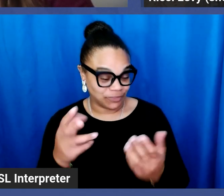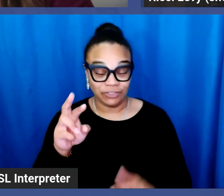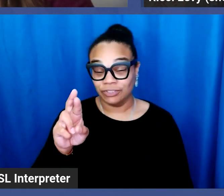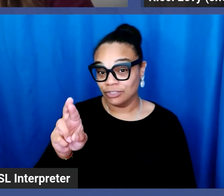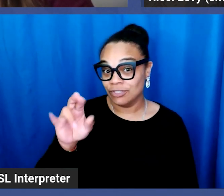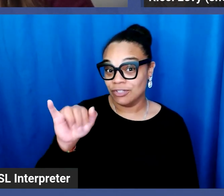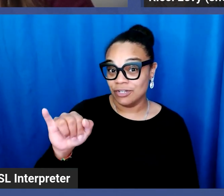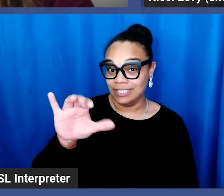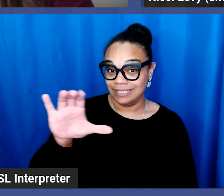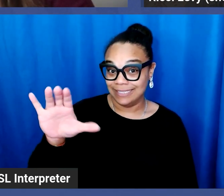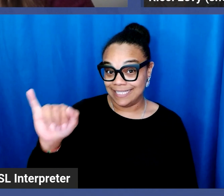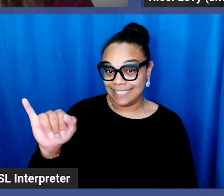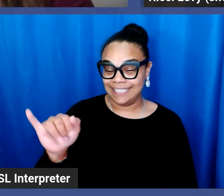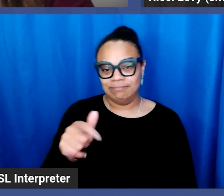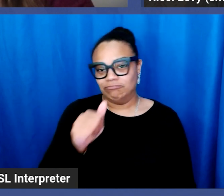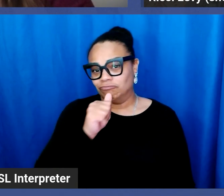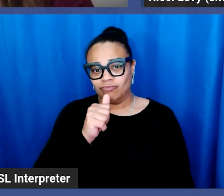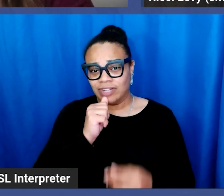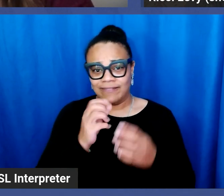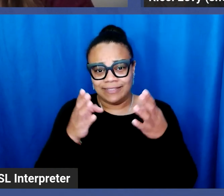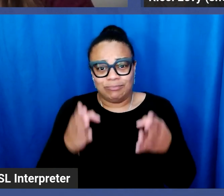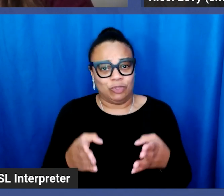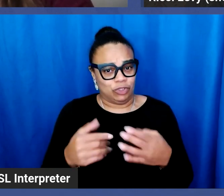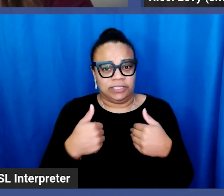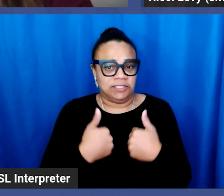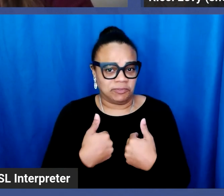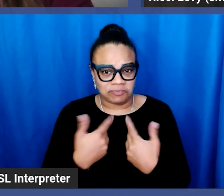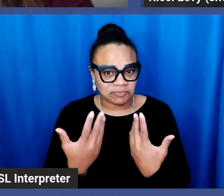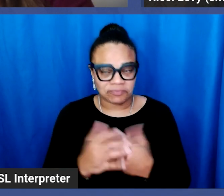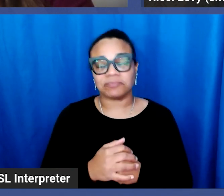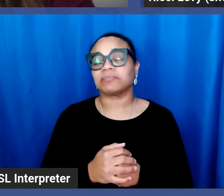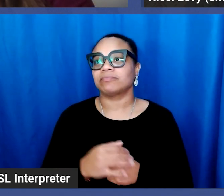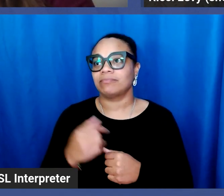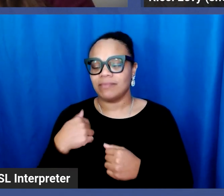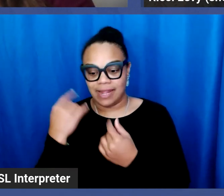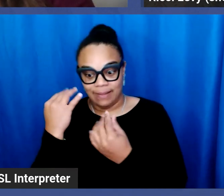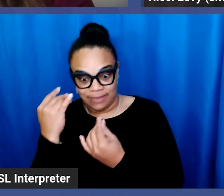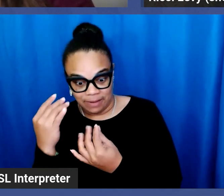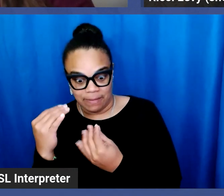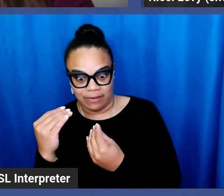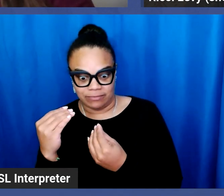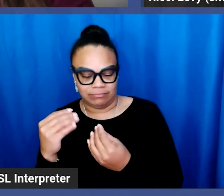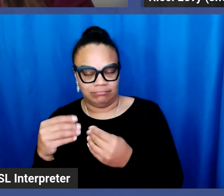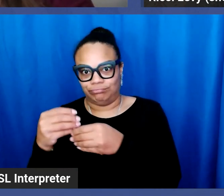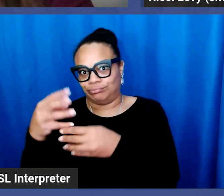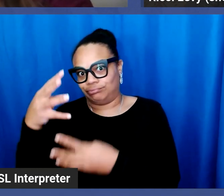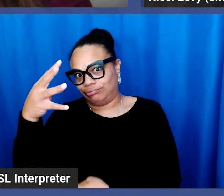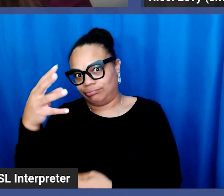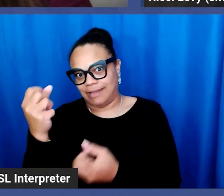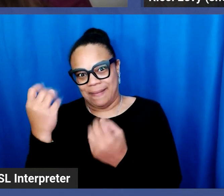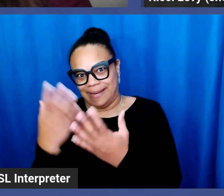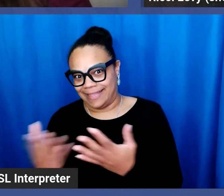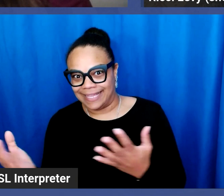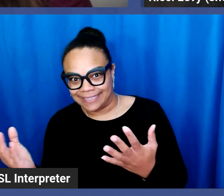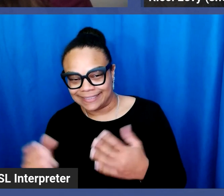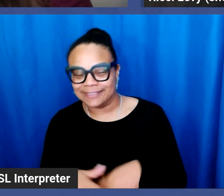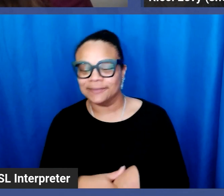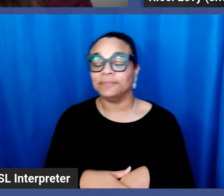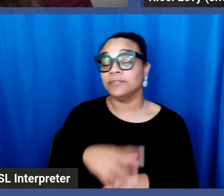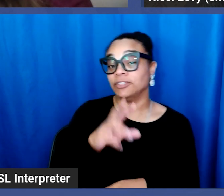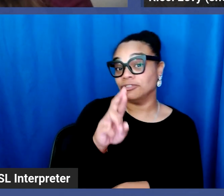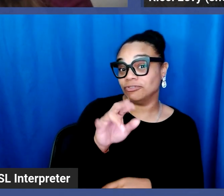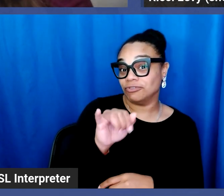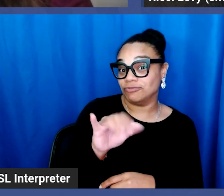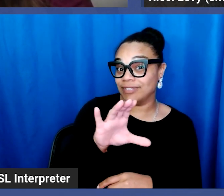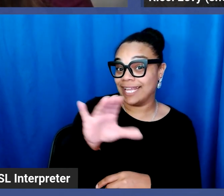the private citizen person, who's thinking about a lot of things. And there's Risqué, the president